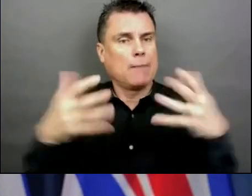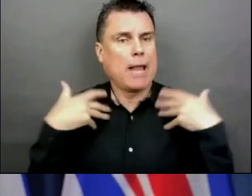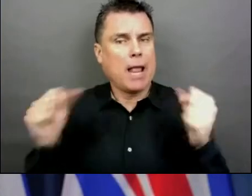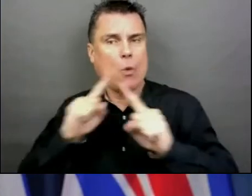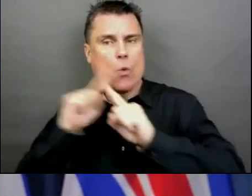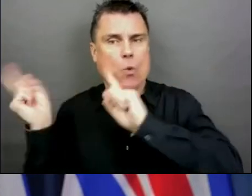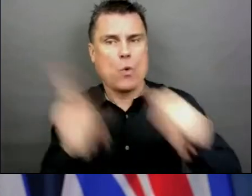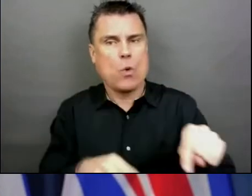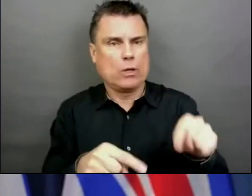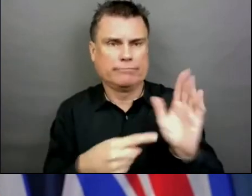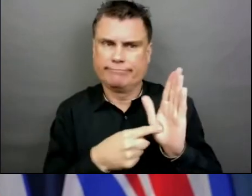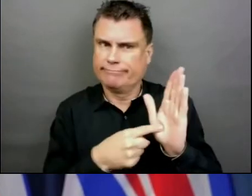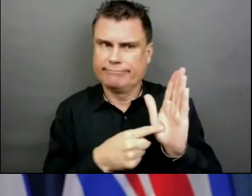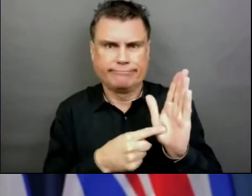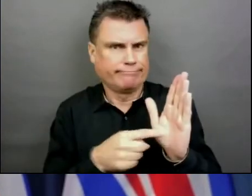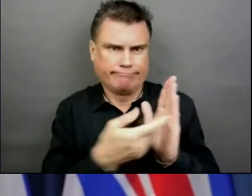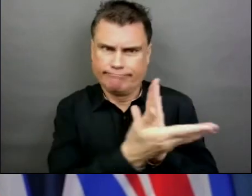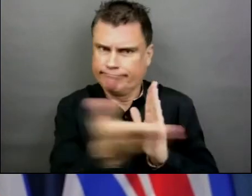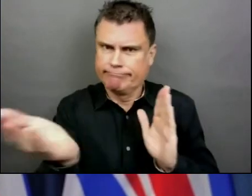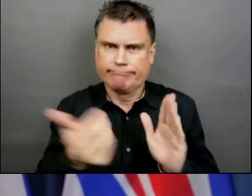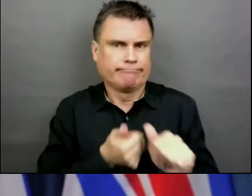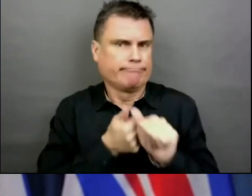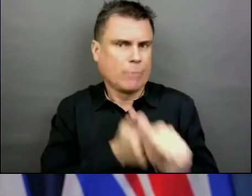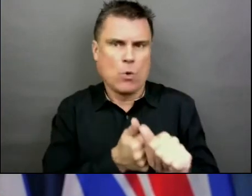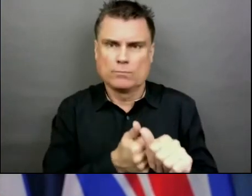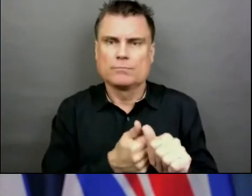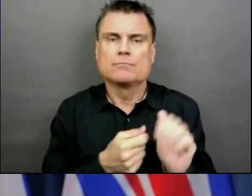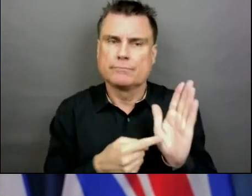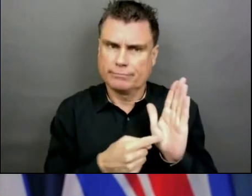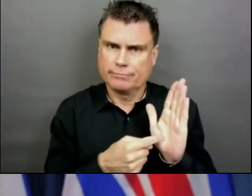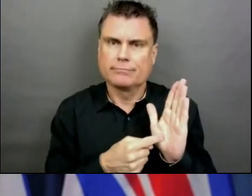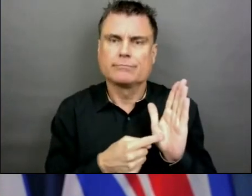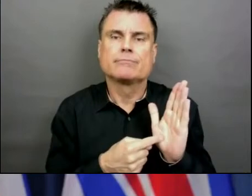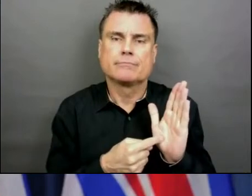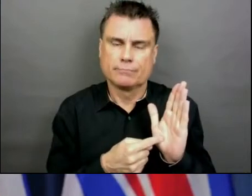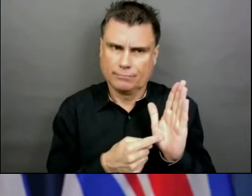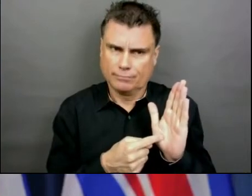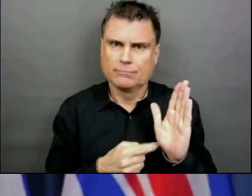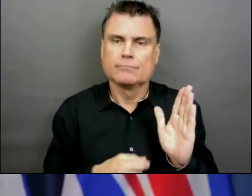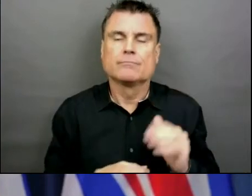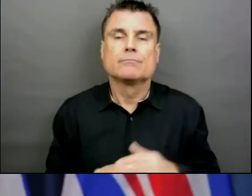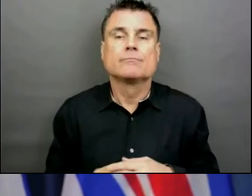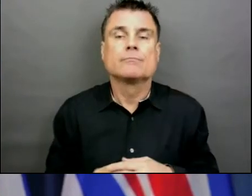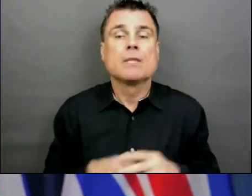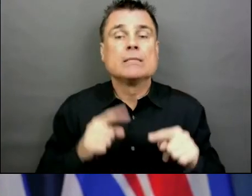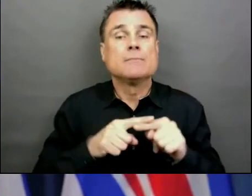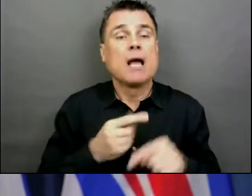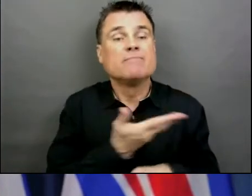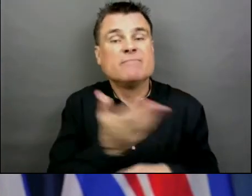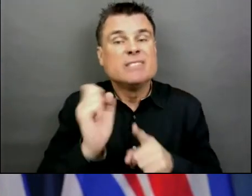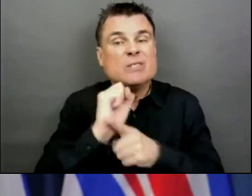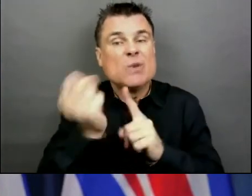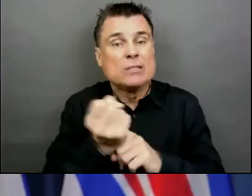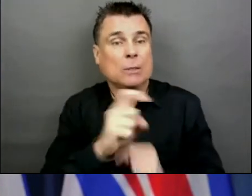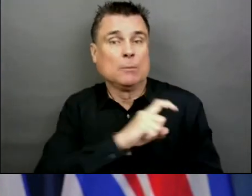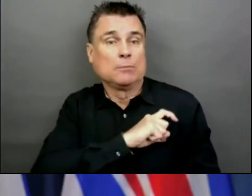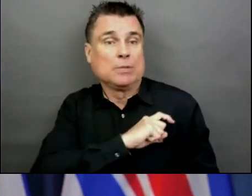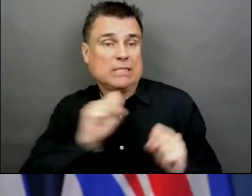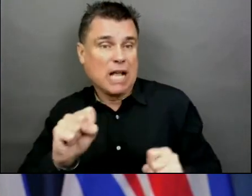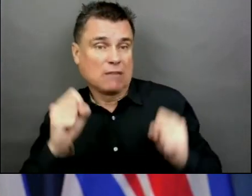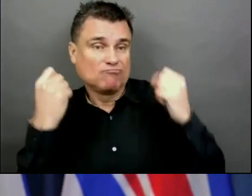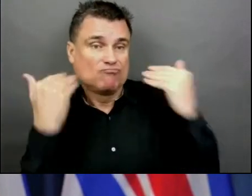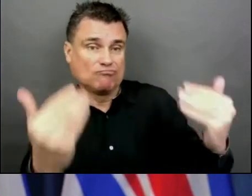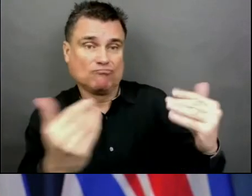fact can go up to $10,000. Plus the police, depending on the circumstances, have the ability to lay charges under various